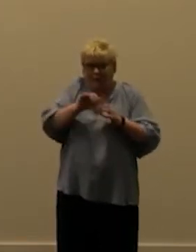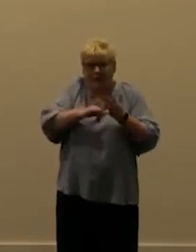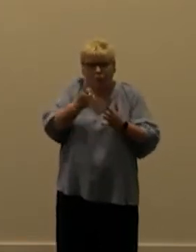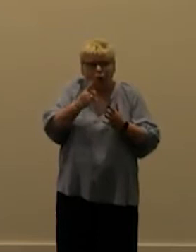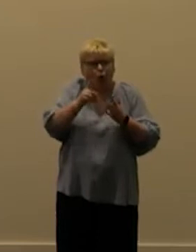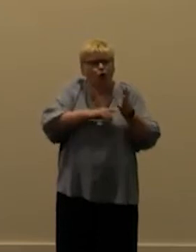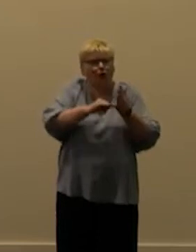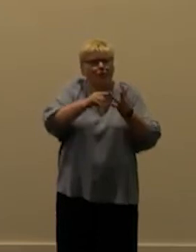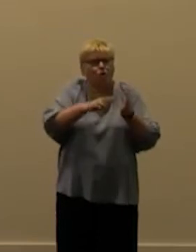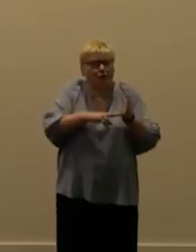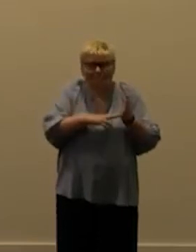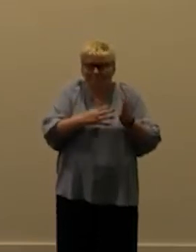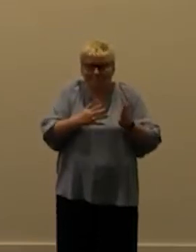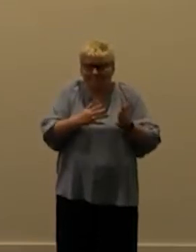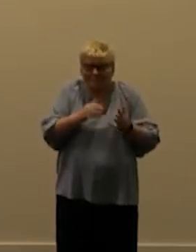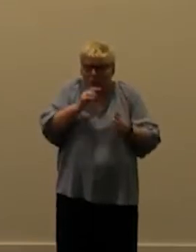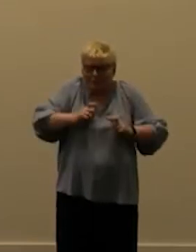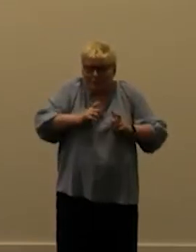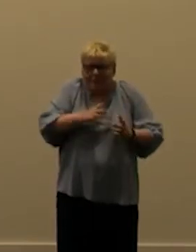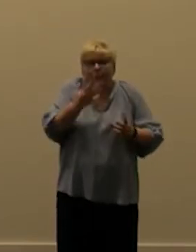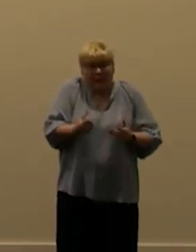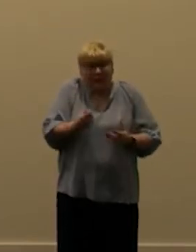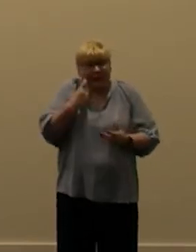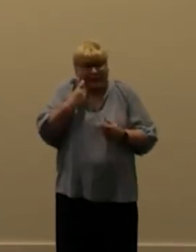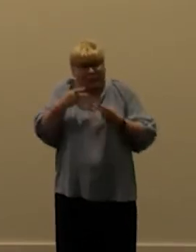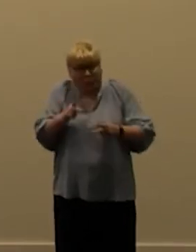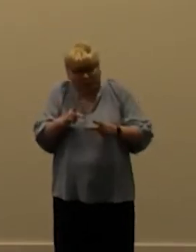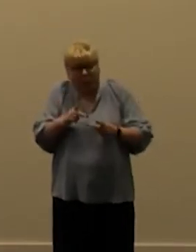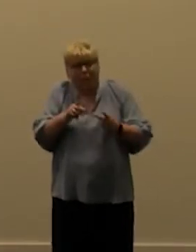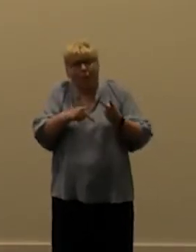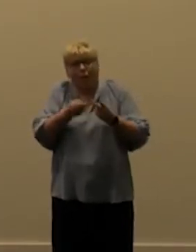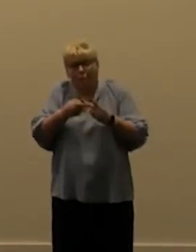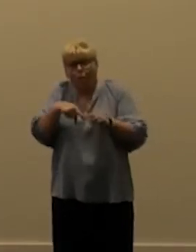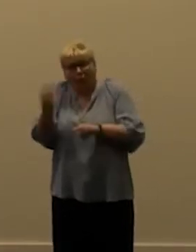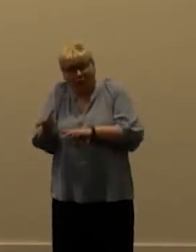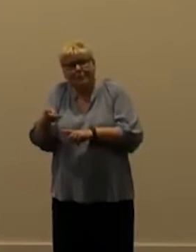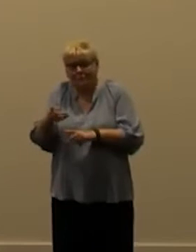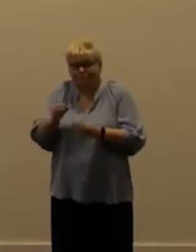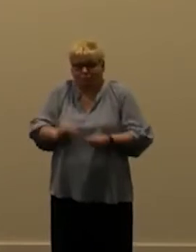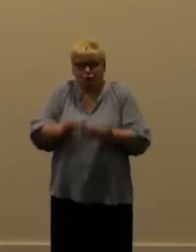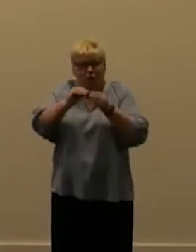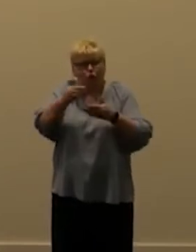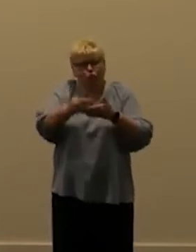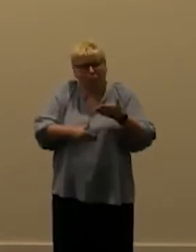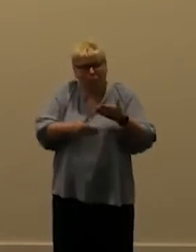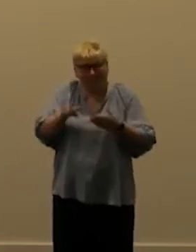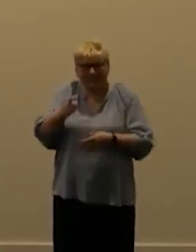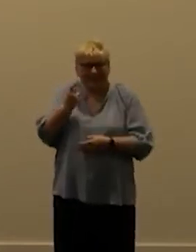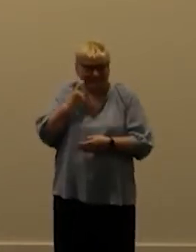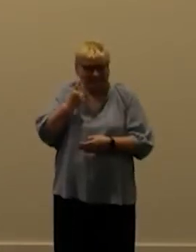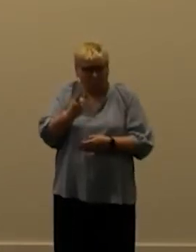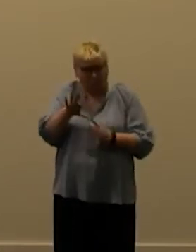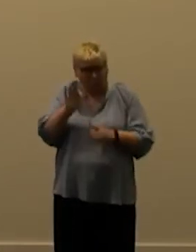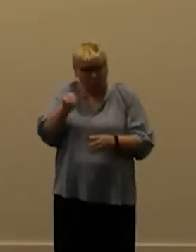JSON. And, you know, it's an easy way to do that. I think with Excel, you can generate reports. It's probably the easy one. But